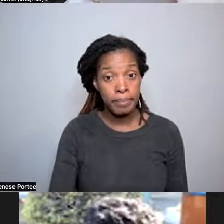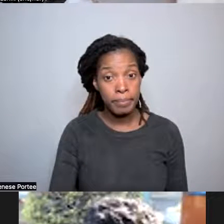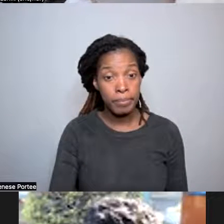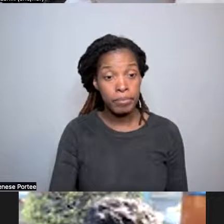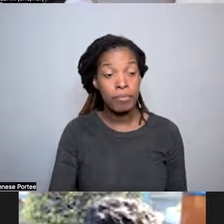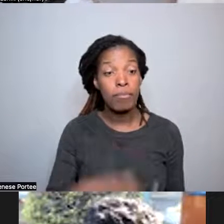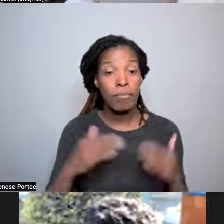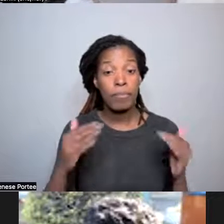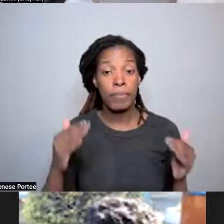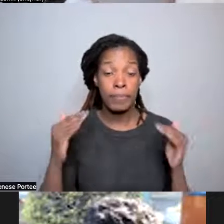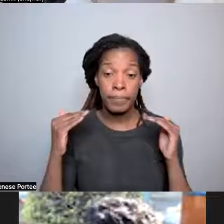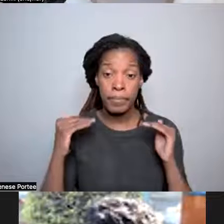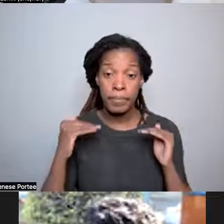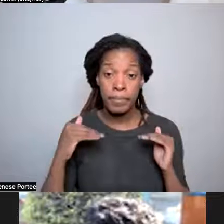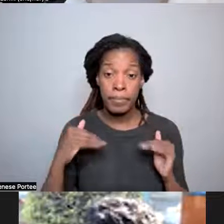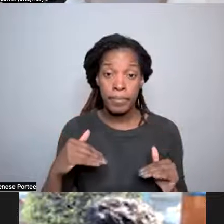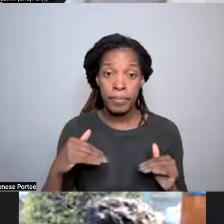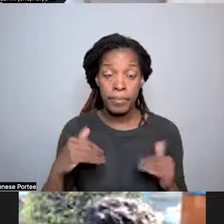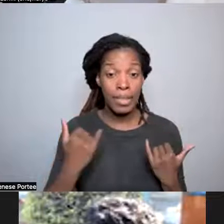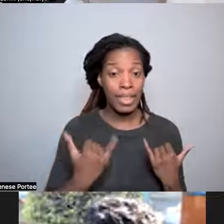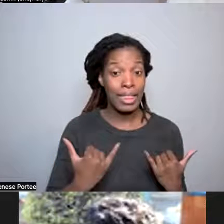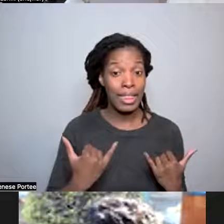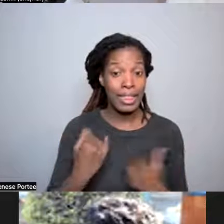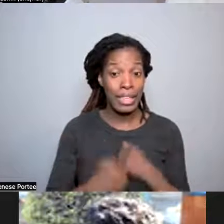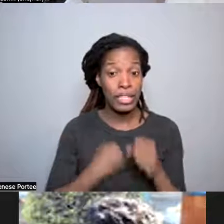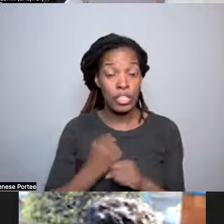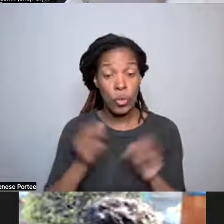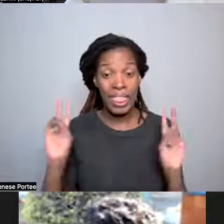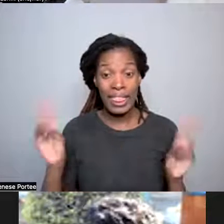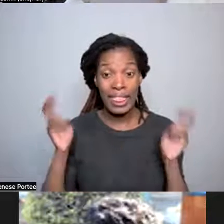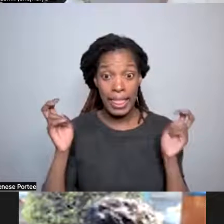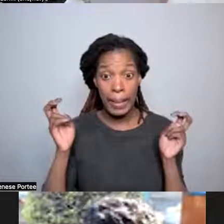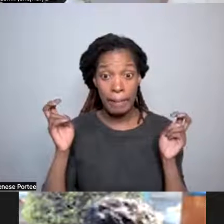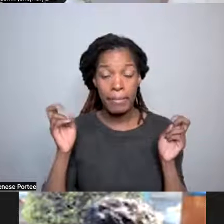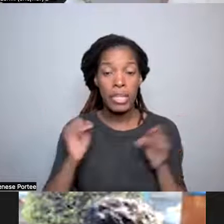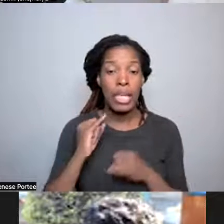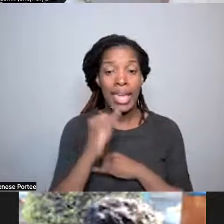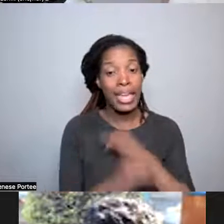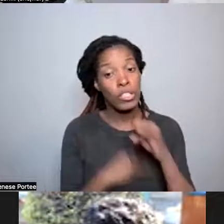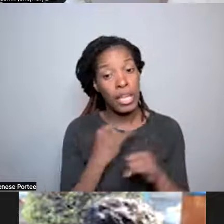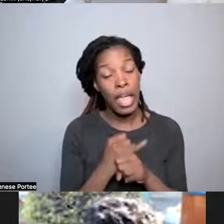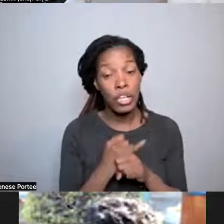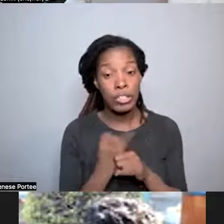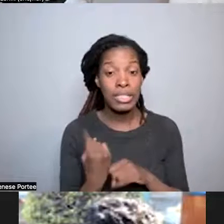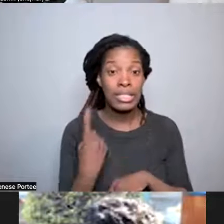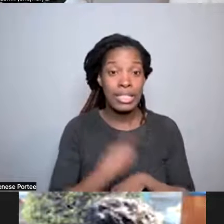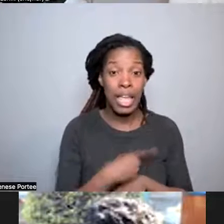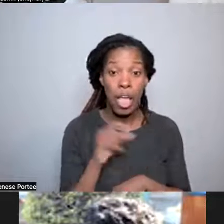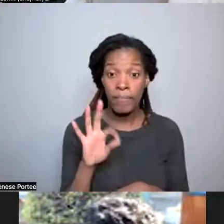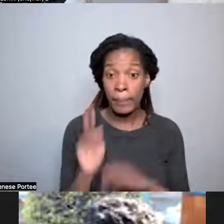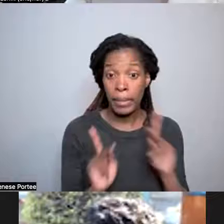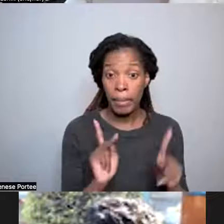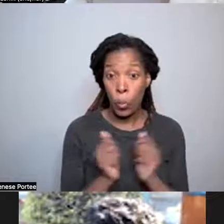gears. This year's theme of International Day of People with